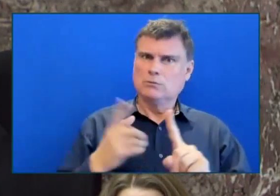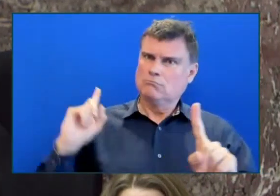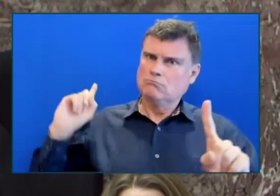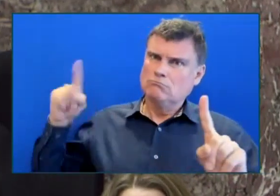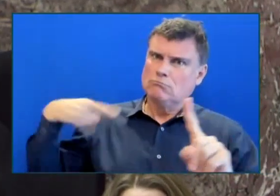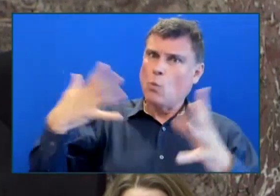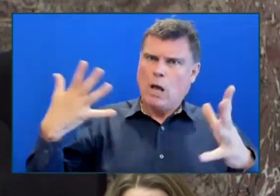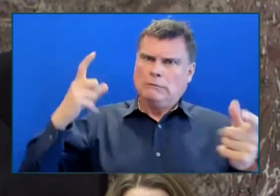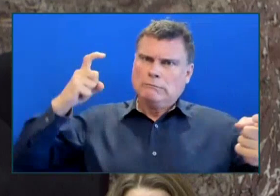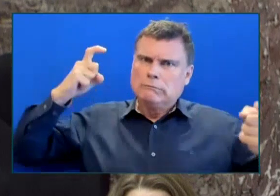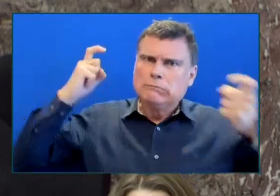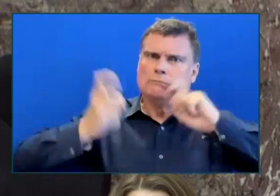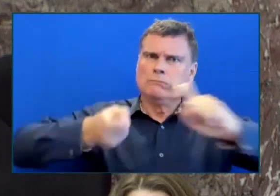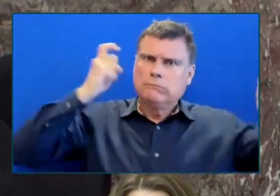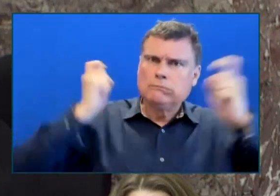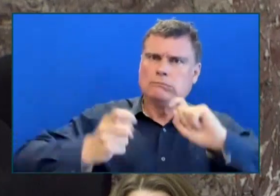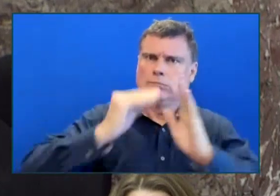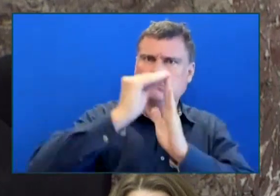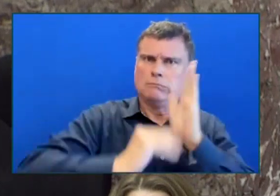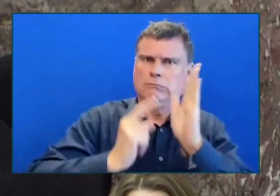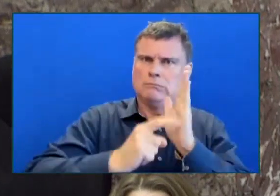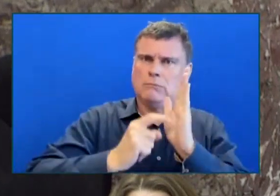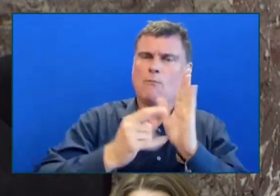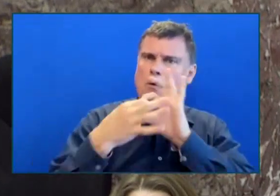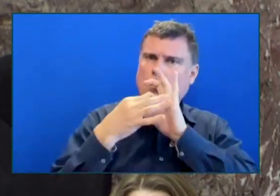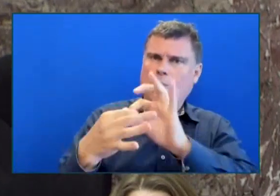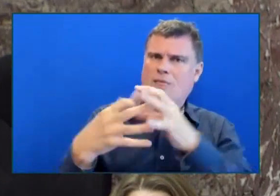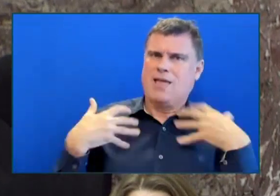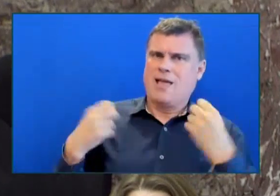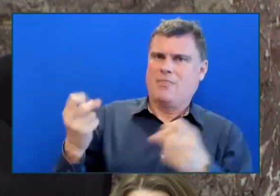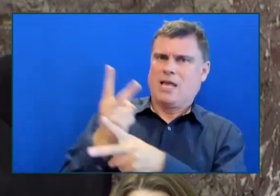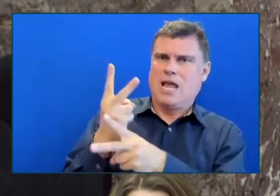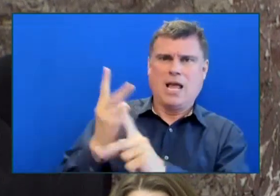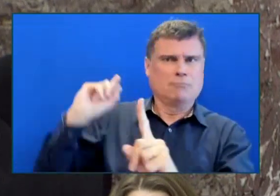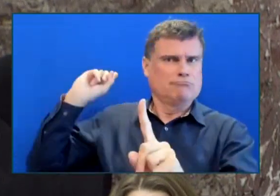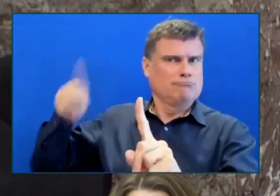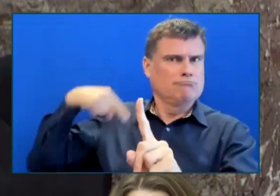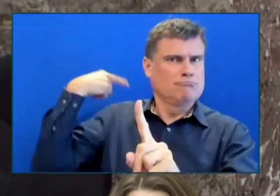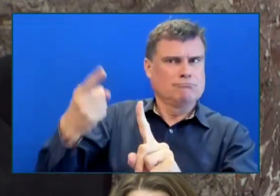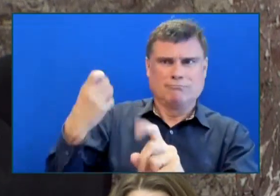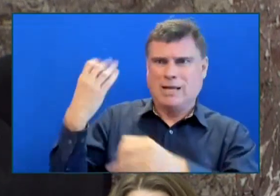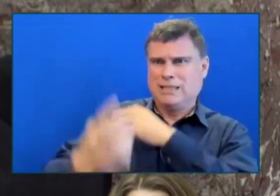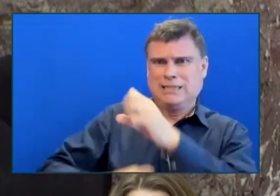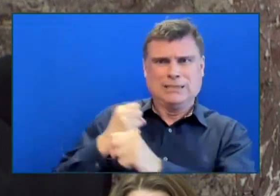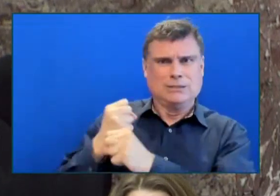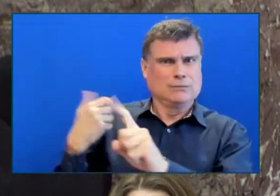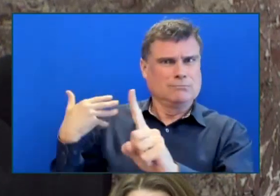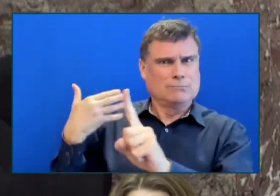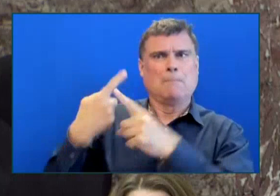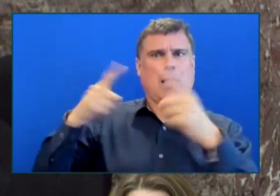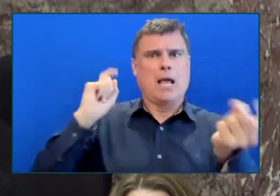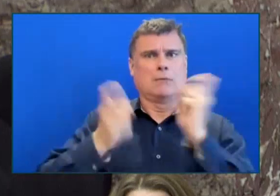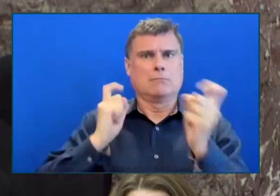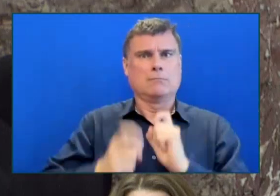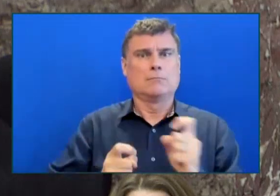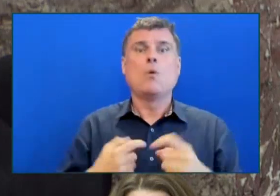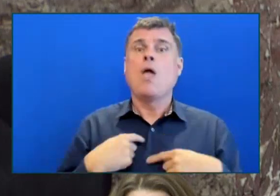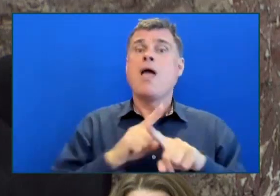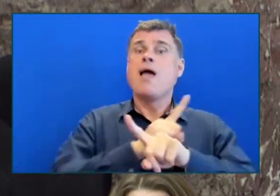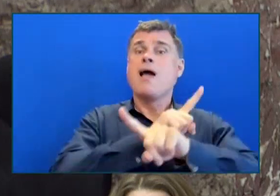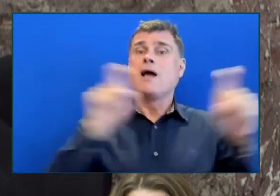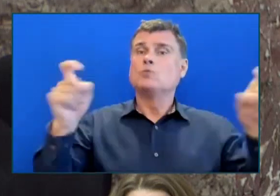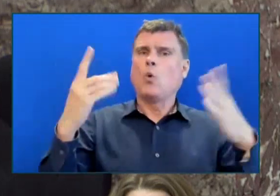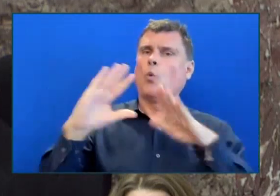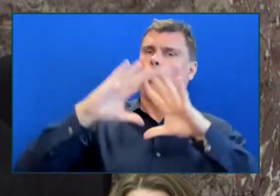I asked for an investigation and review by a world-leading expert, Harry Caton, into the Health Professions Act. Subsequent